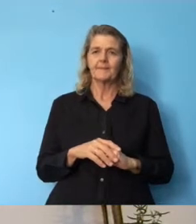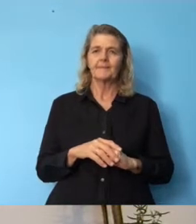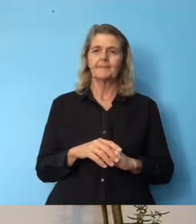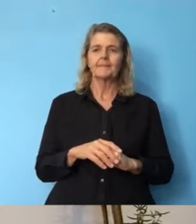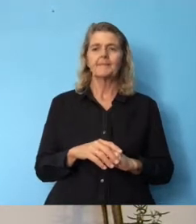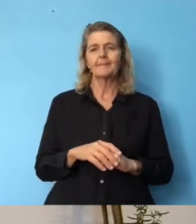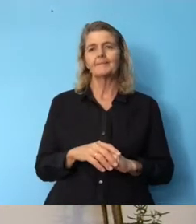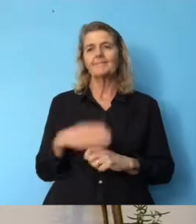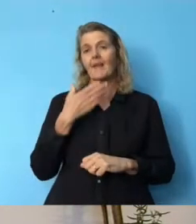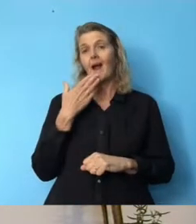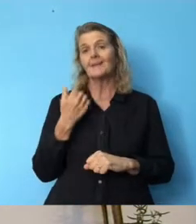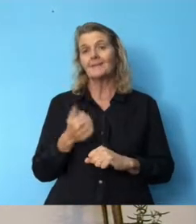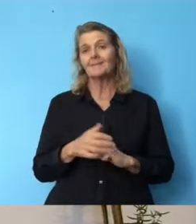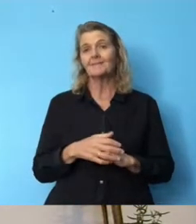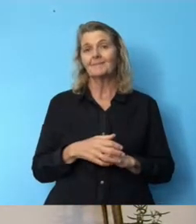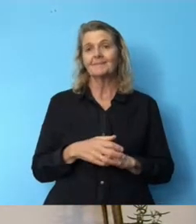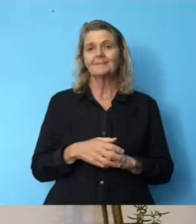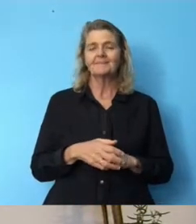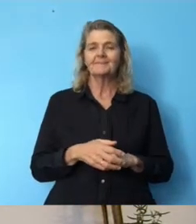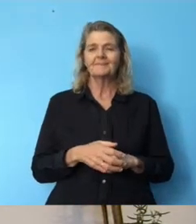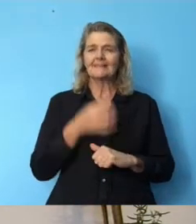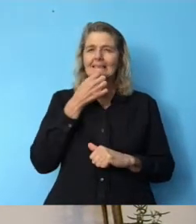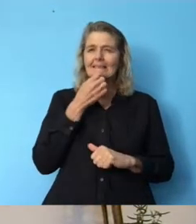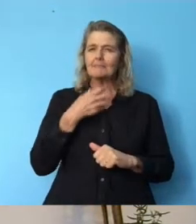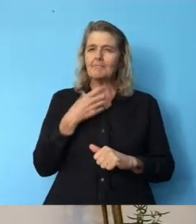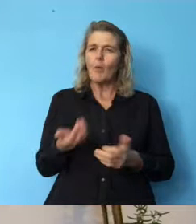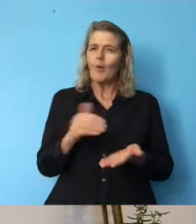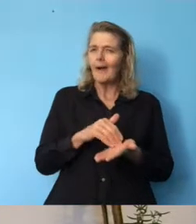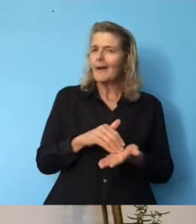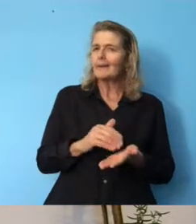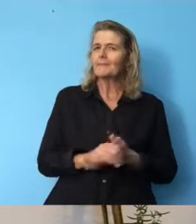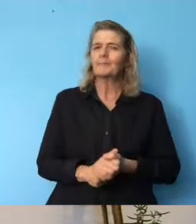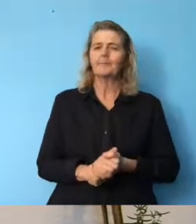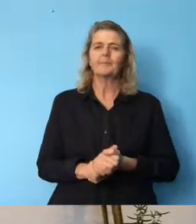Yeah, that's nice. Put a little bit more.